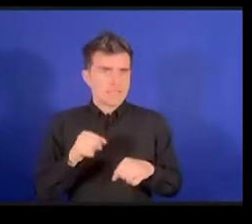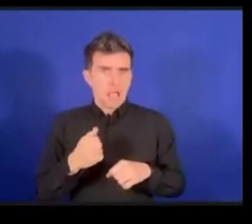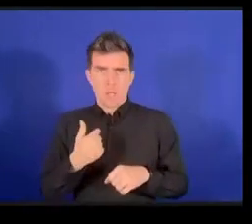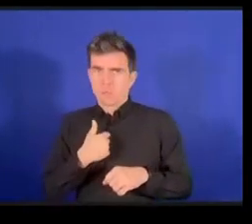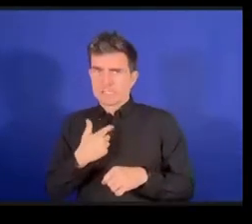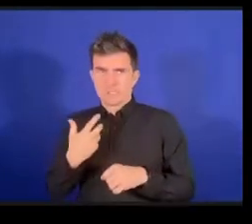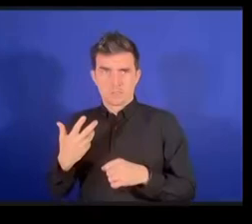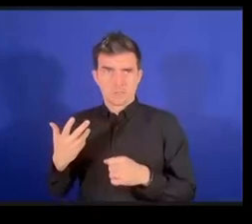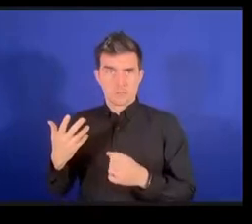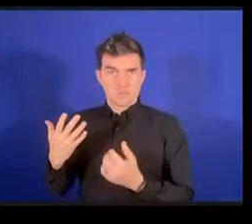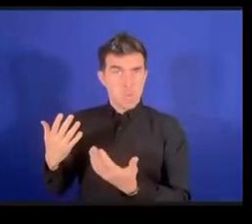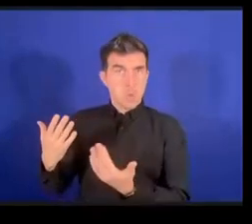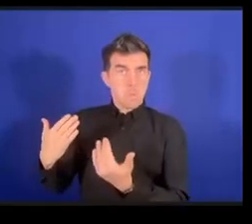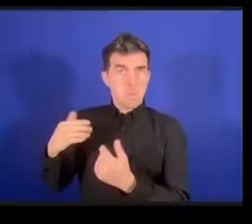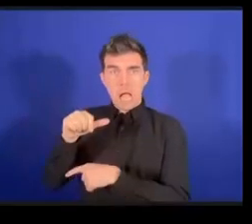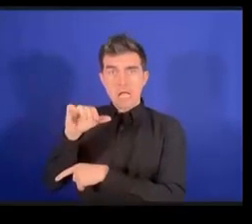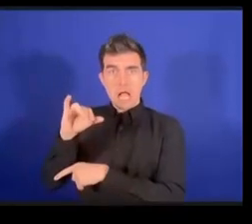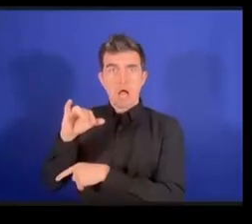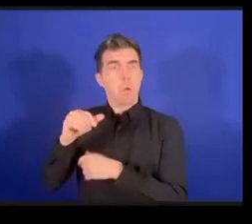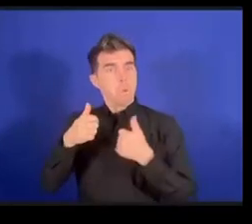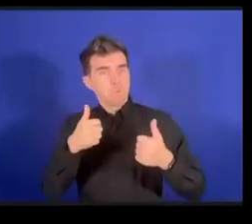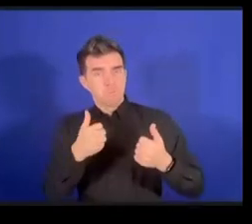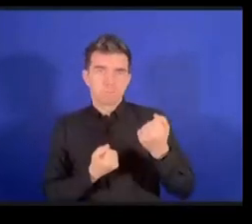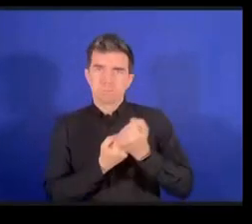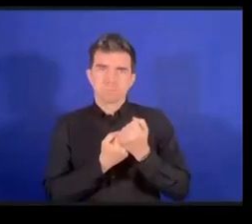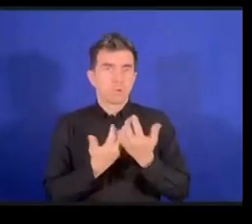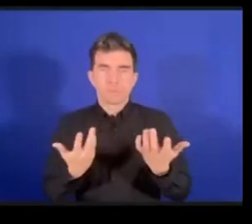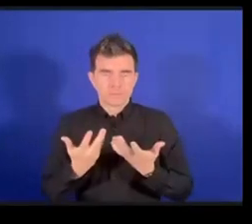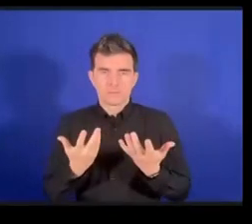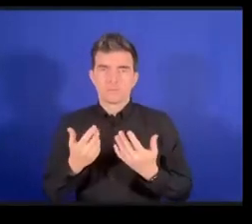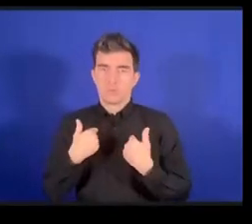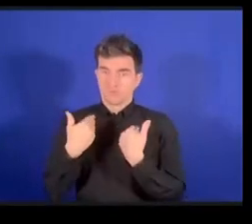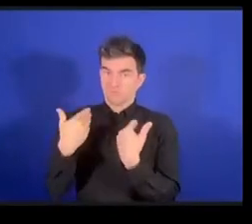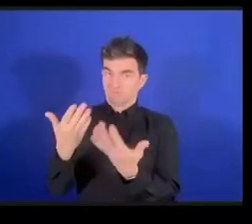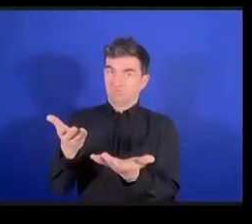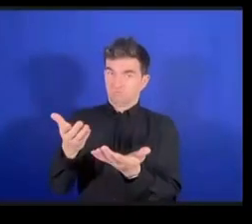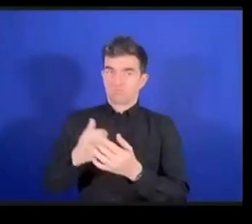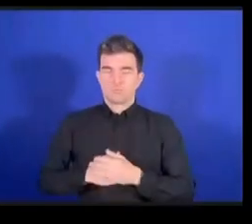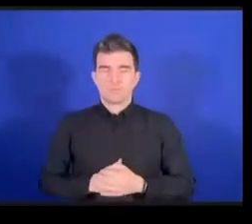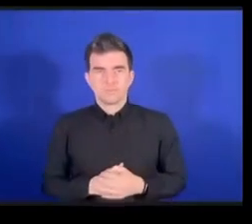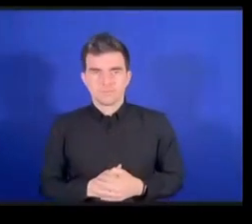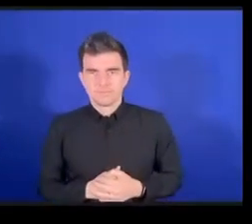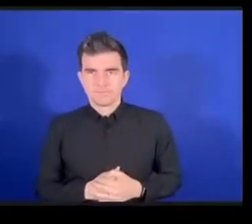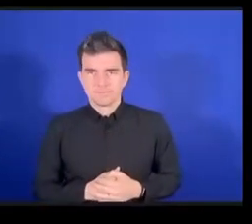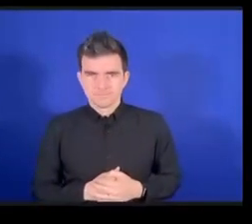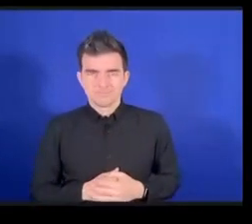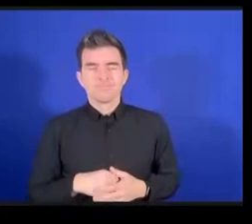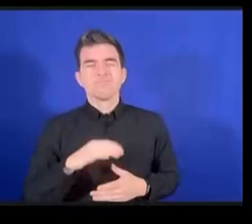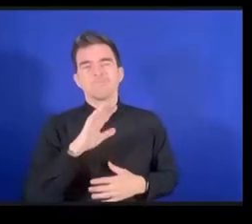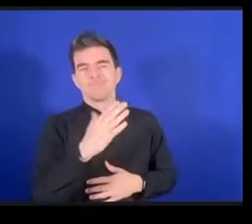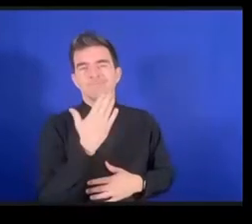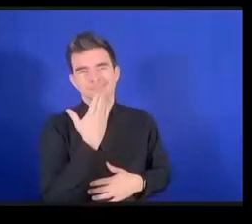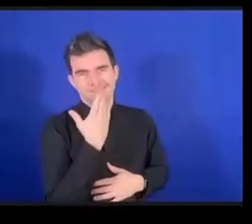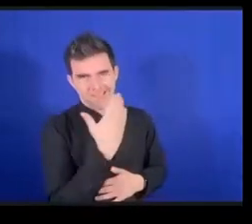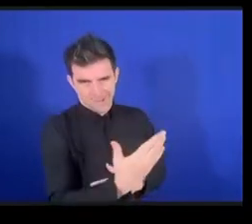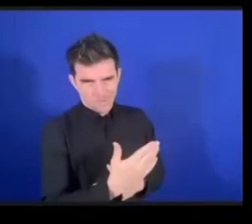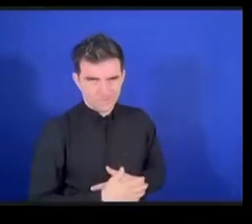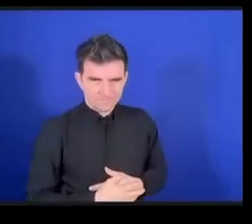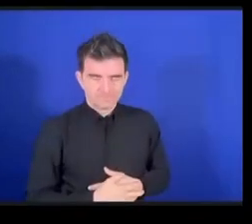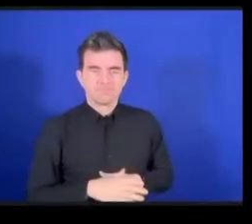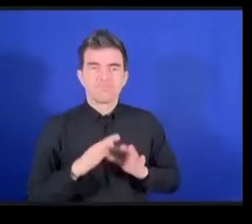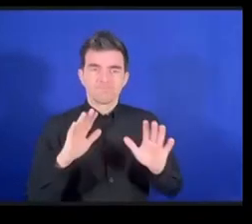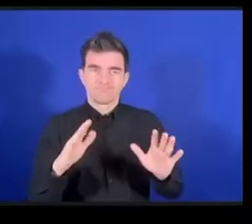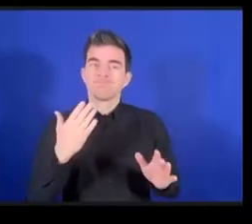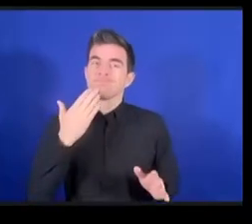thank you Marcus uh thanks everybody apologies for some leges in that connection computers have no word of honor